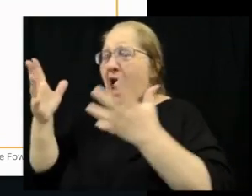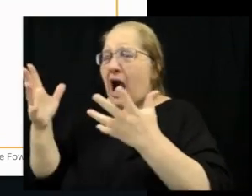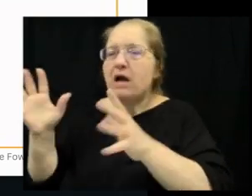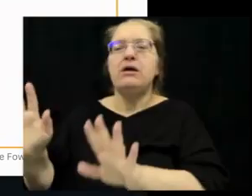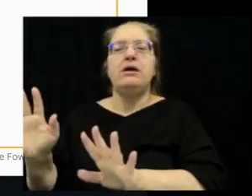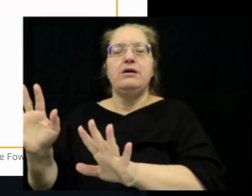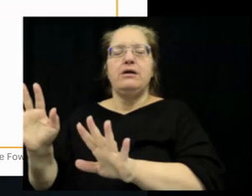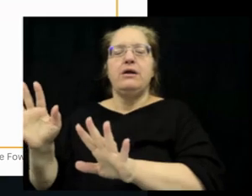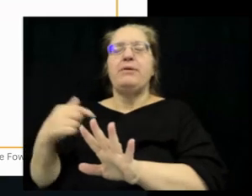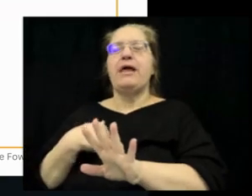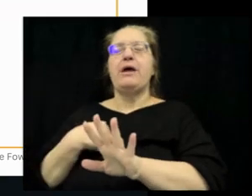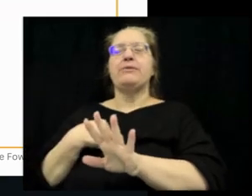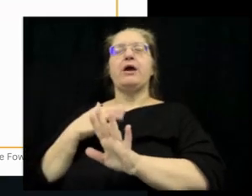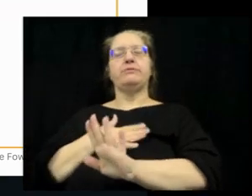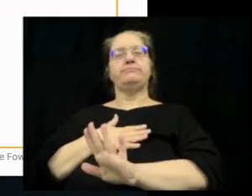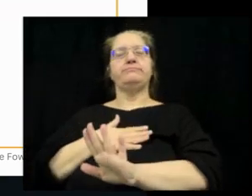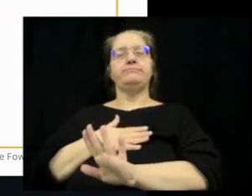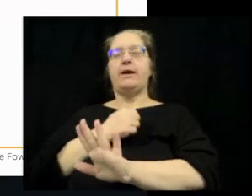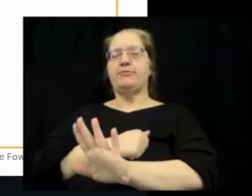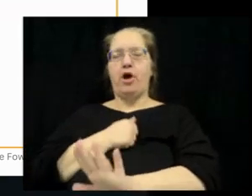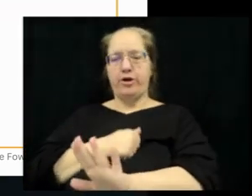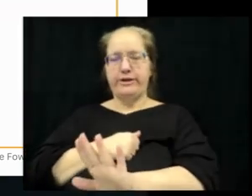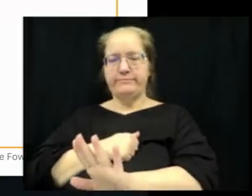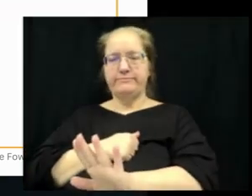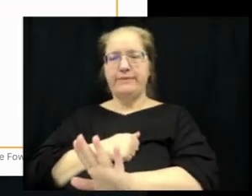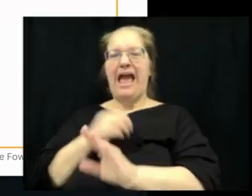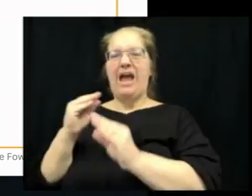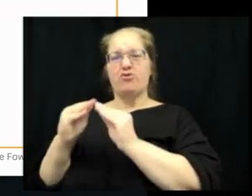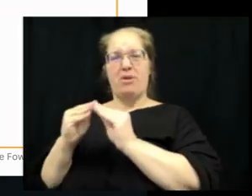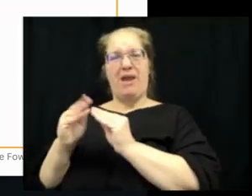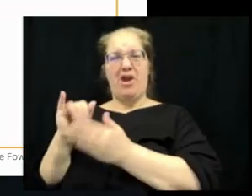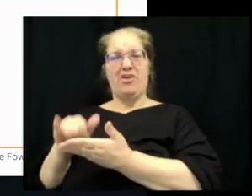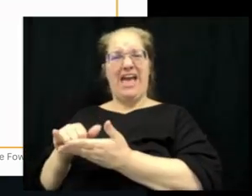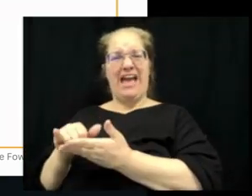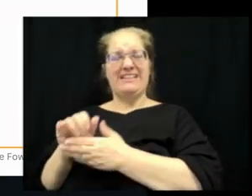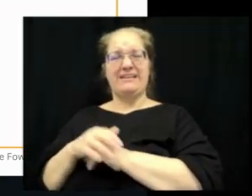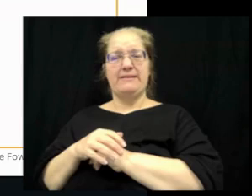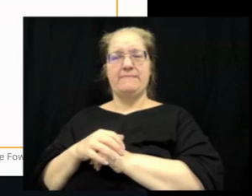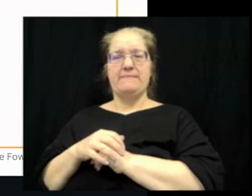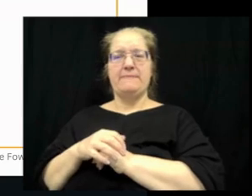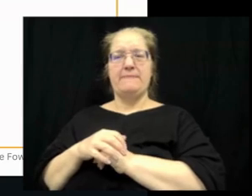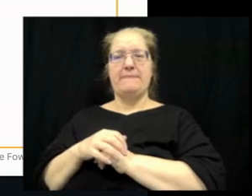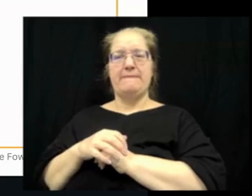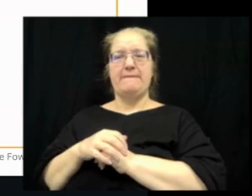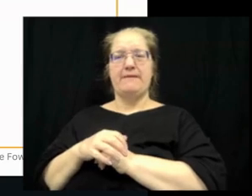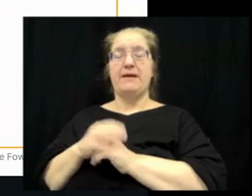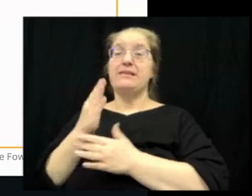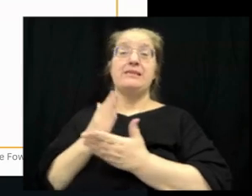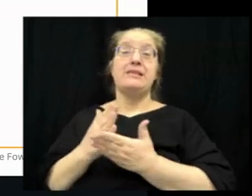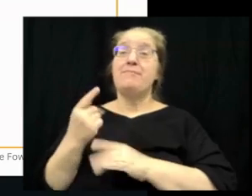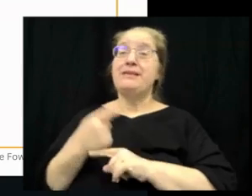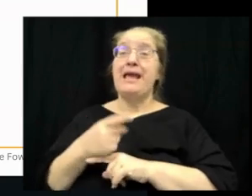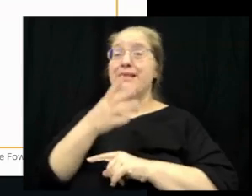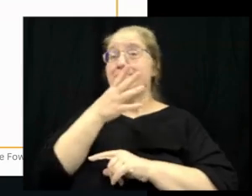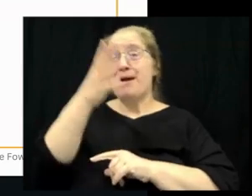to be like, oh, whoa, sorry. Okay. It's that repair that you can do with your child as well. Because some days you're not going to be